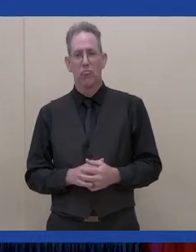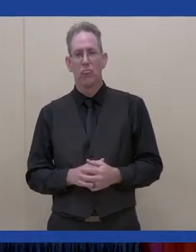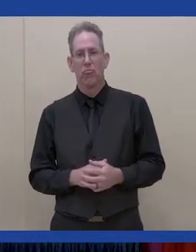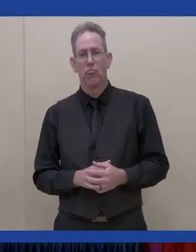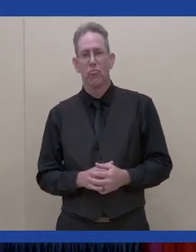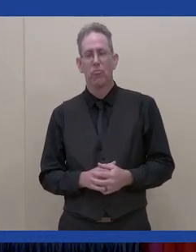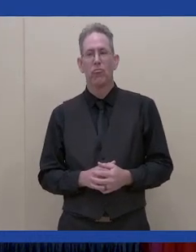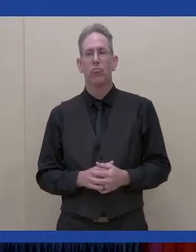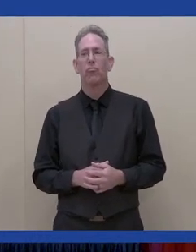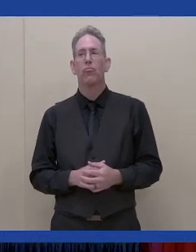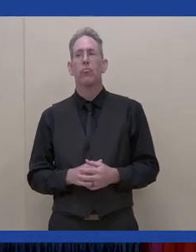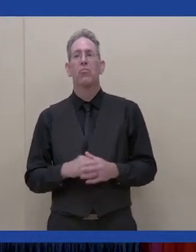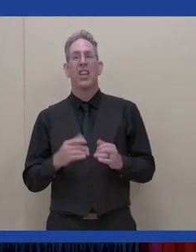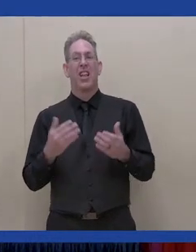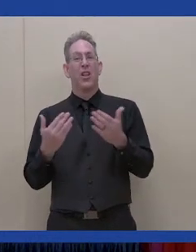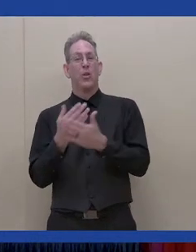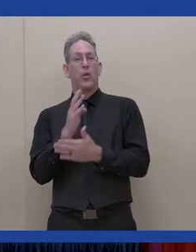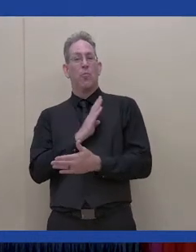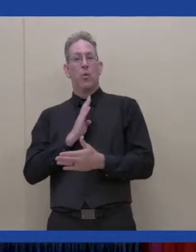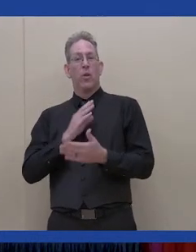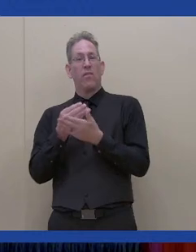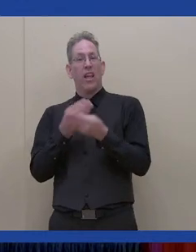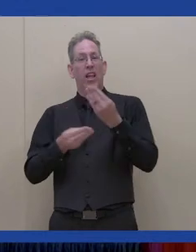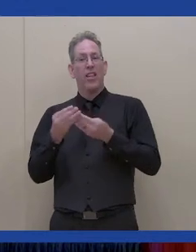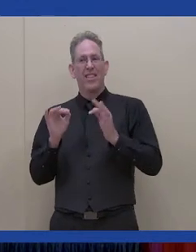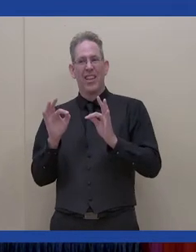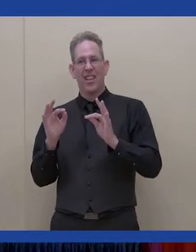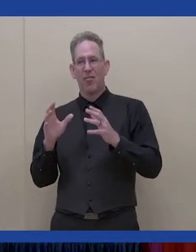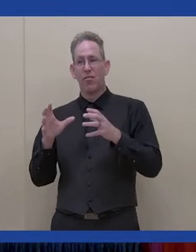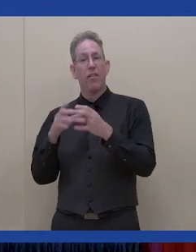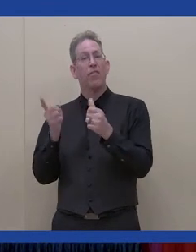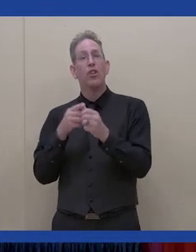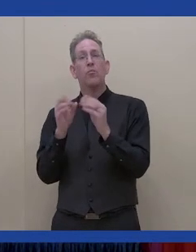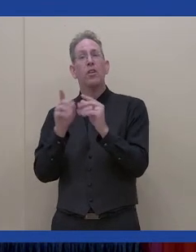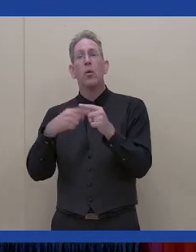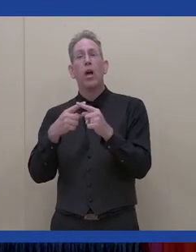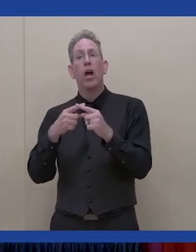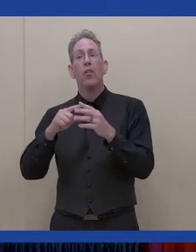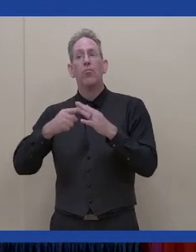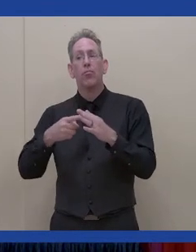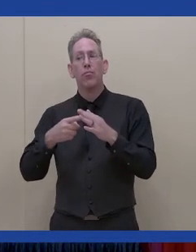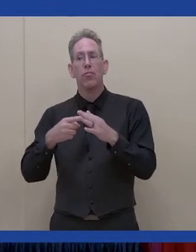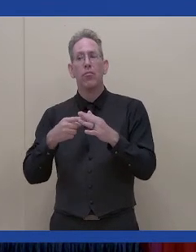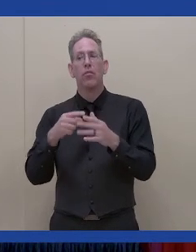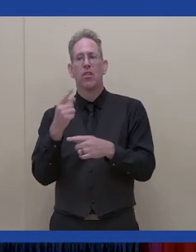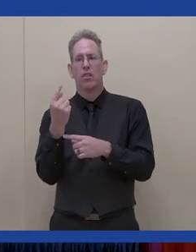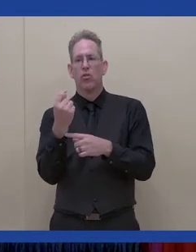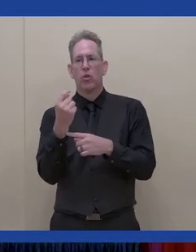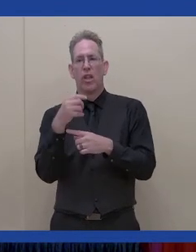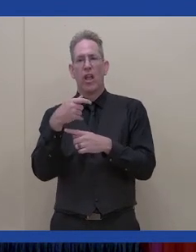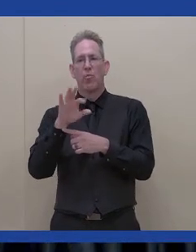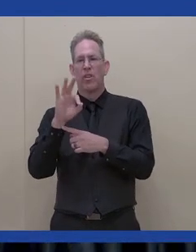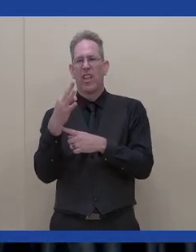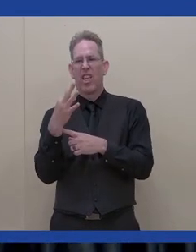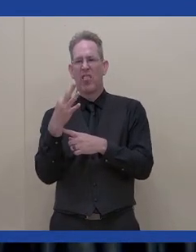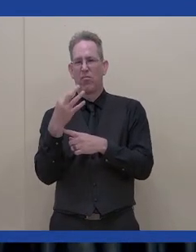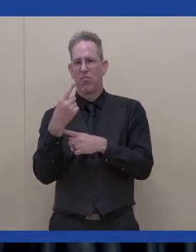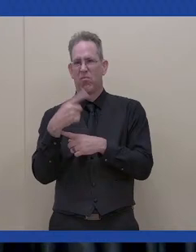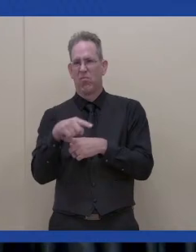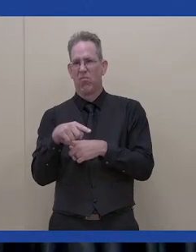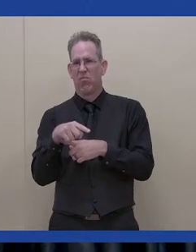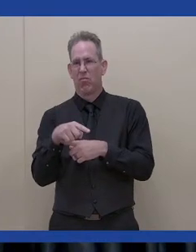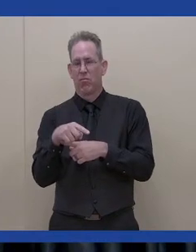Our new Board of Finance will hold its first meeting on Tuesday, April 9th. The next meeting of the full City Council will be Monday,